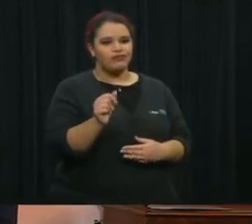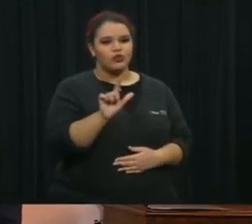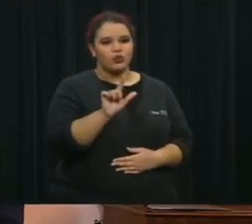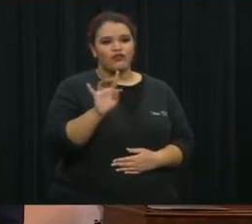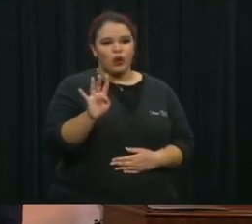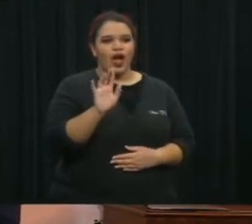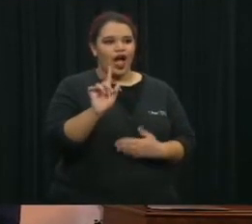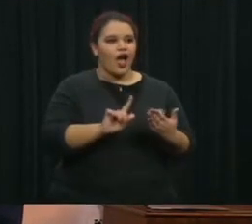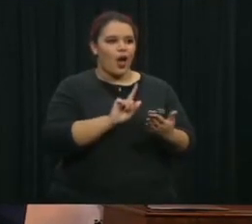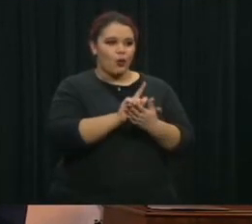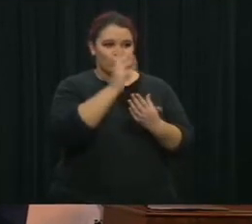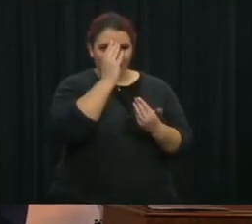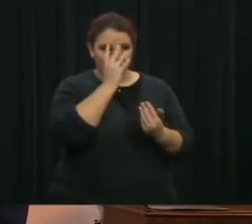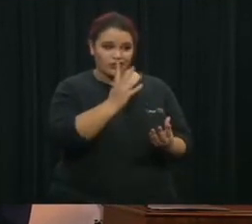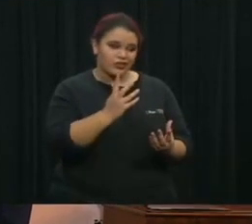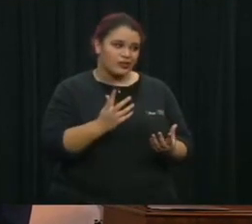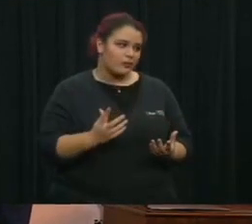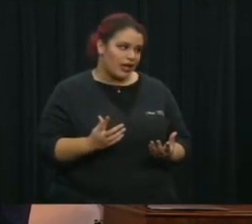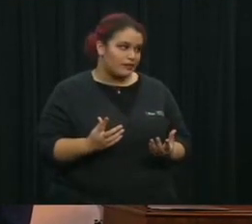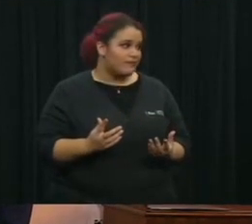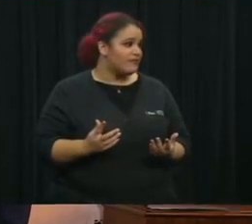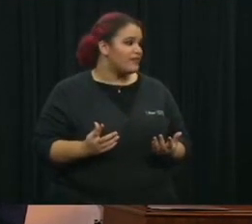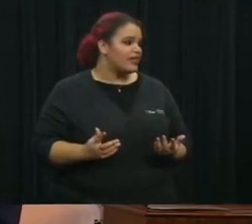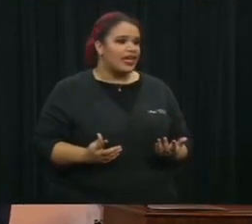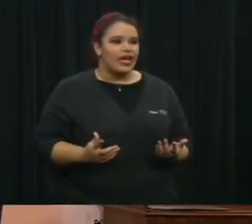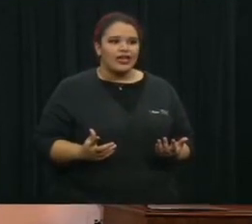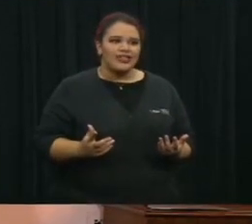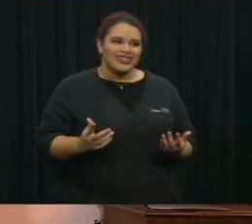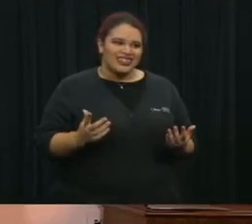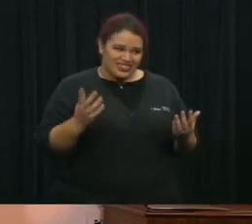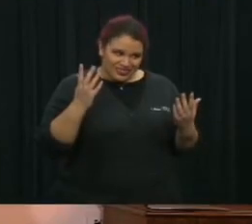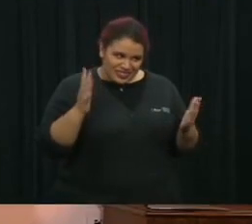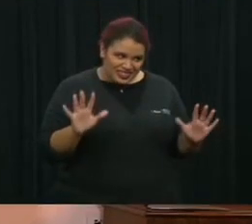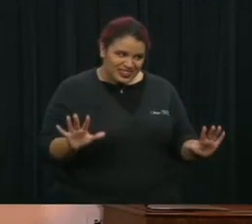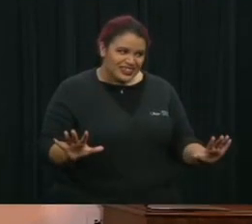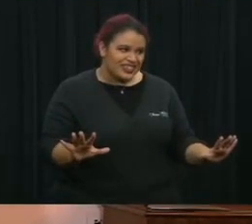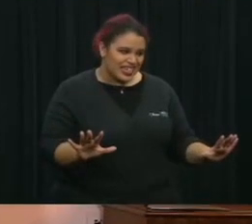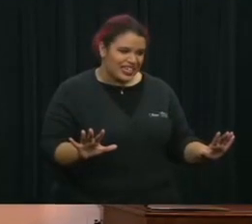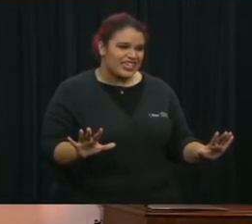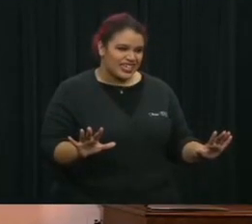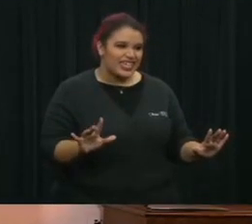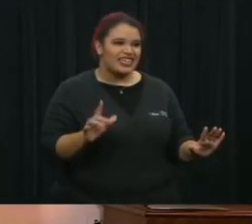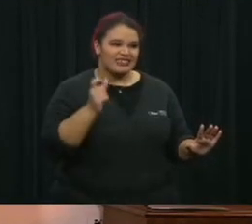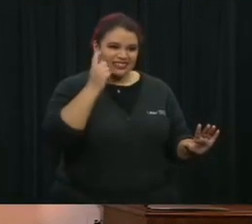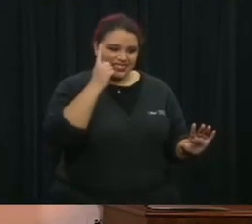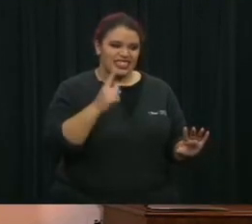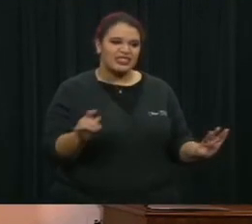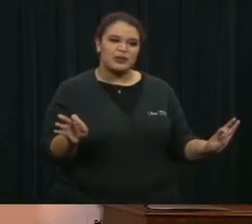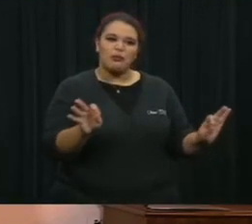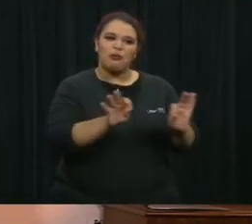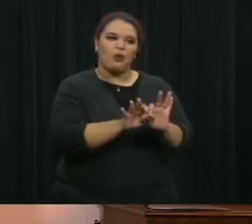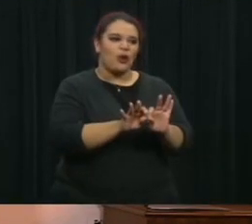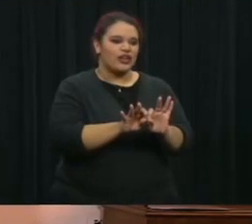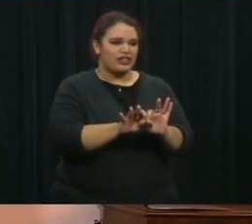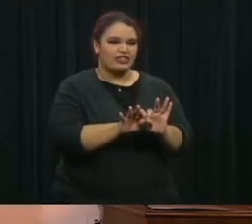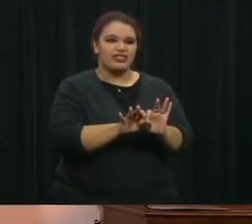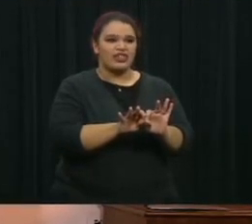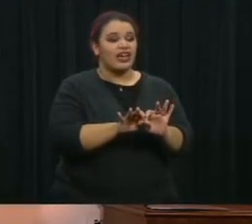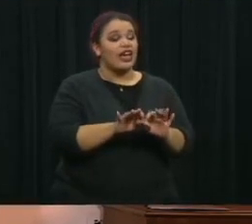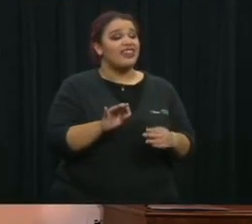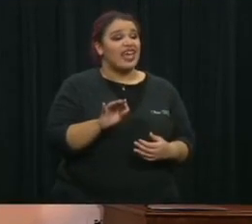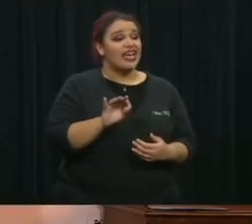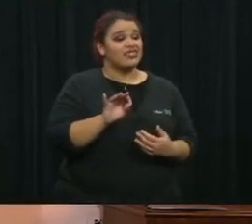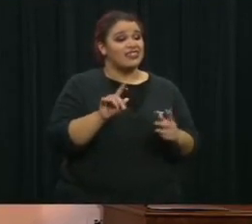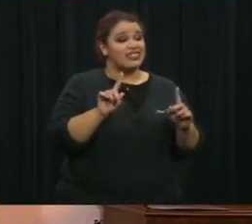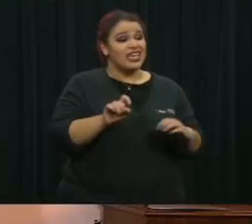again to folks out there, even hospitals, we really need to use the ODH lab when possible, because I